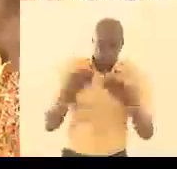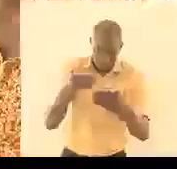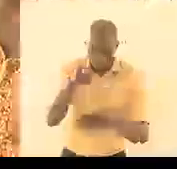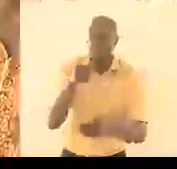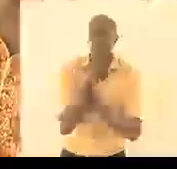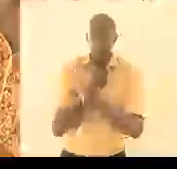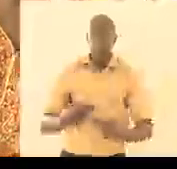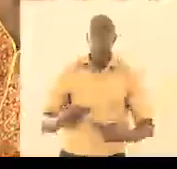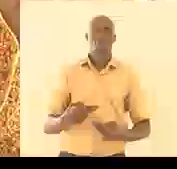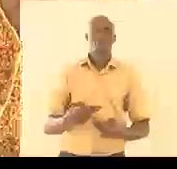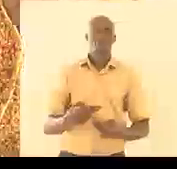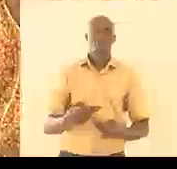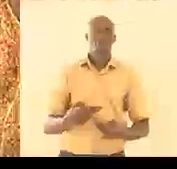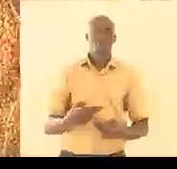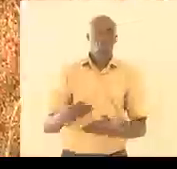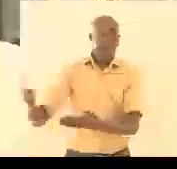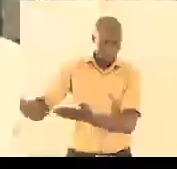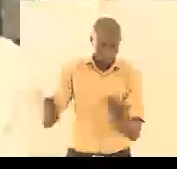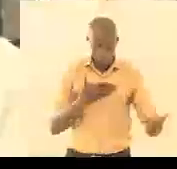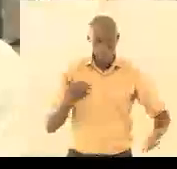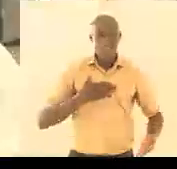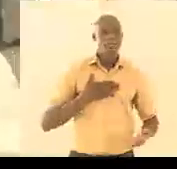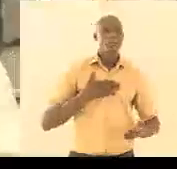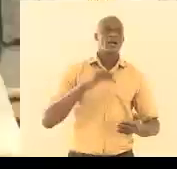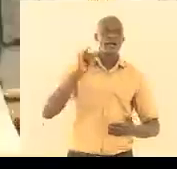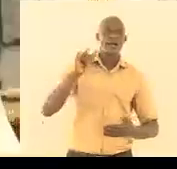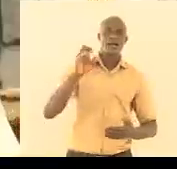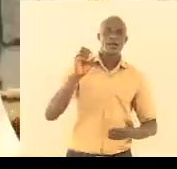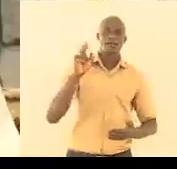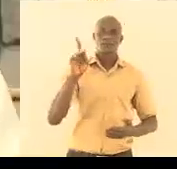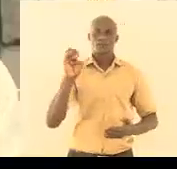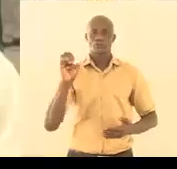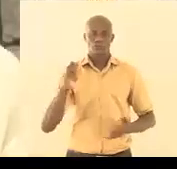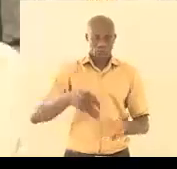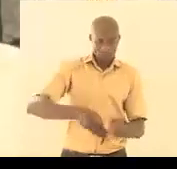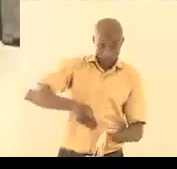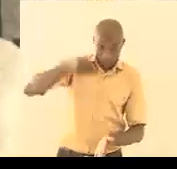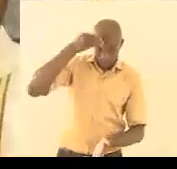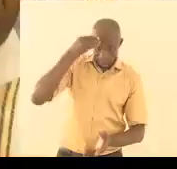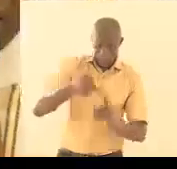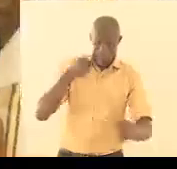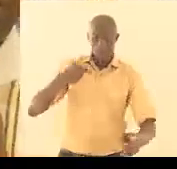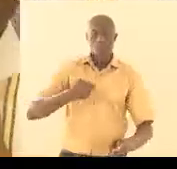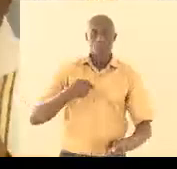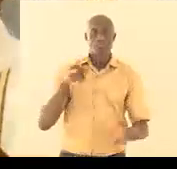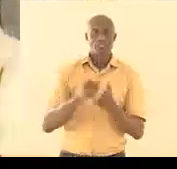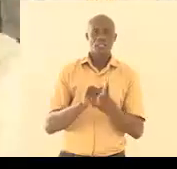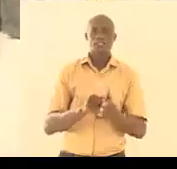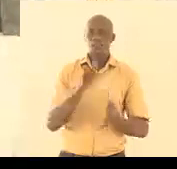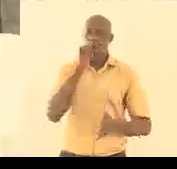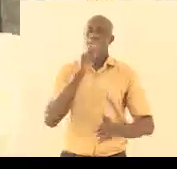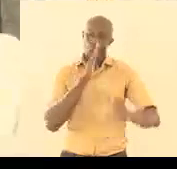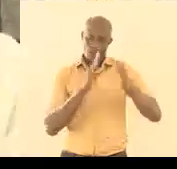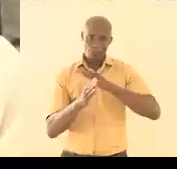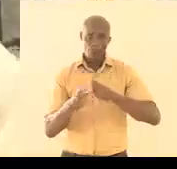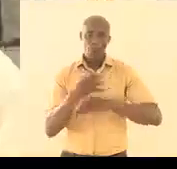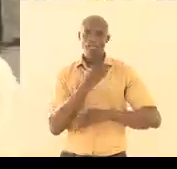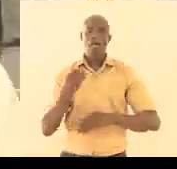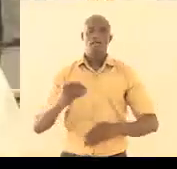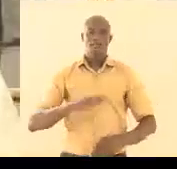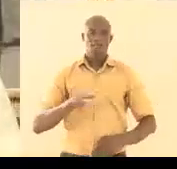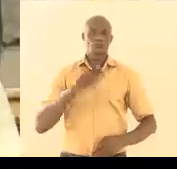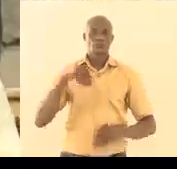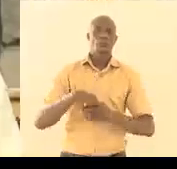you rest? Shoulder my yoke and learn from me, that I am humble and gentle